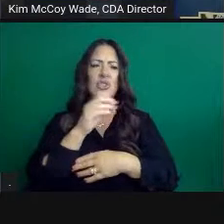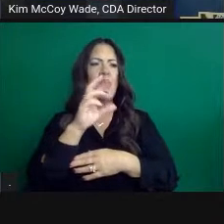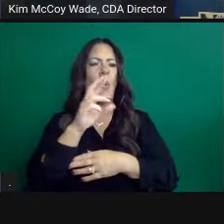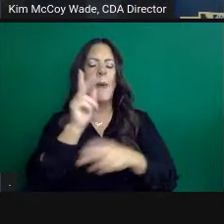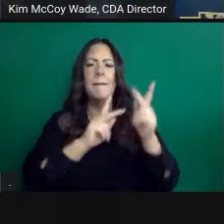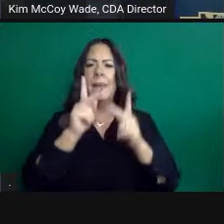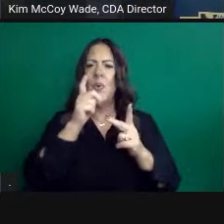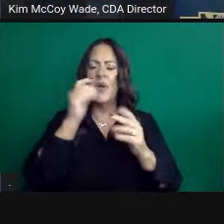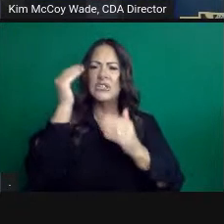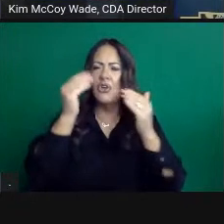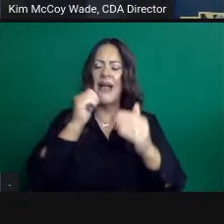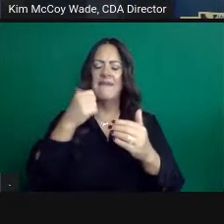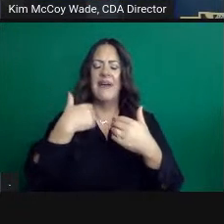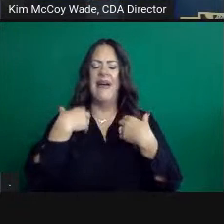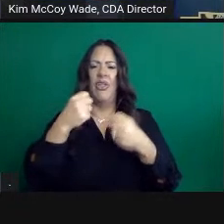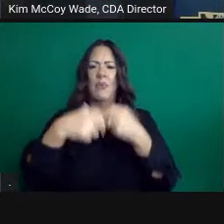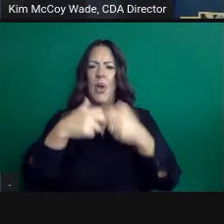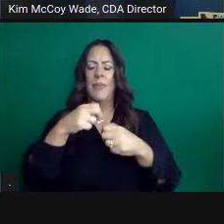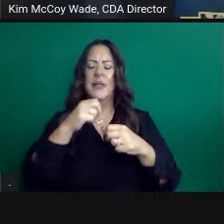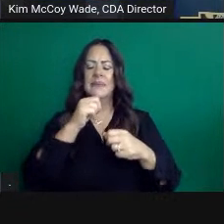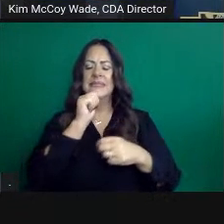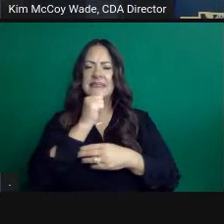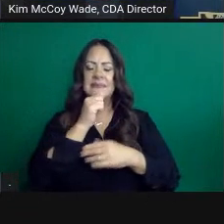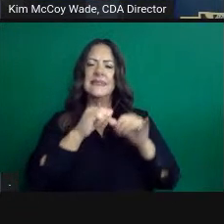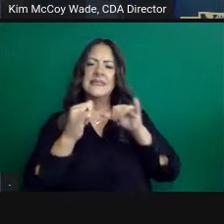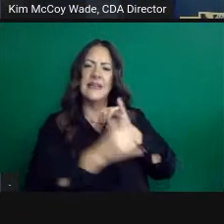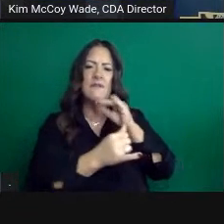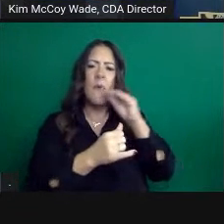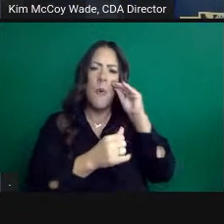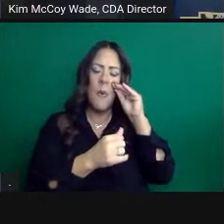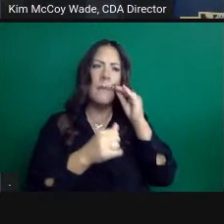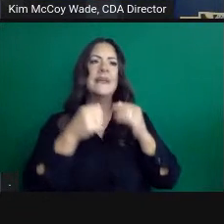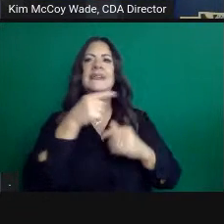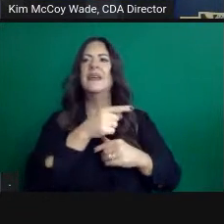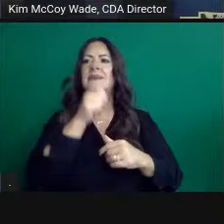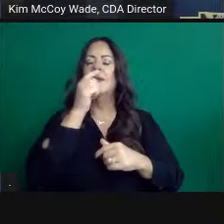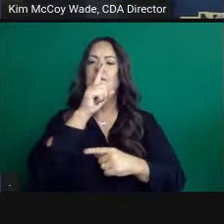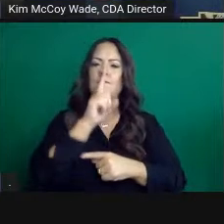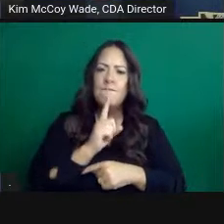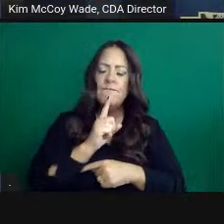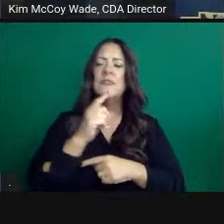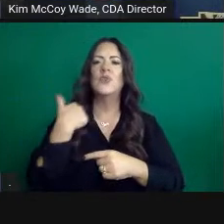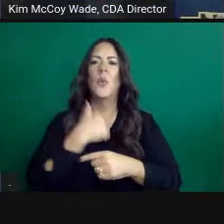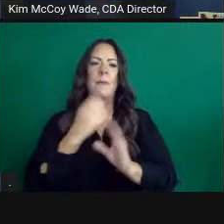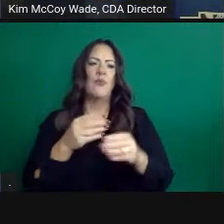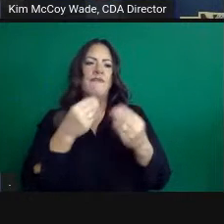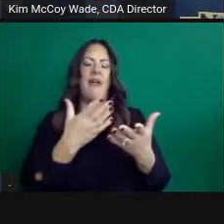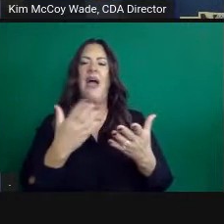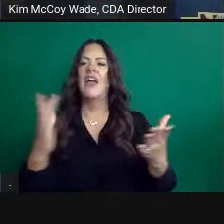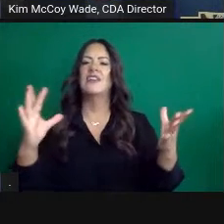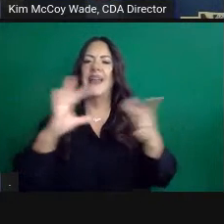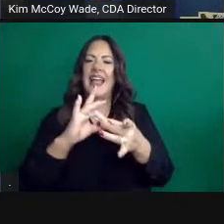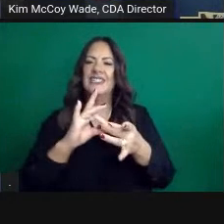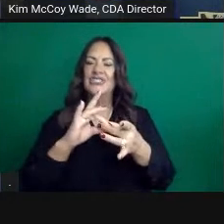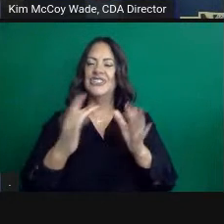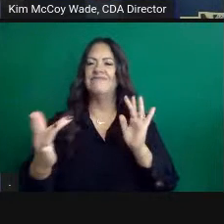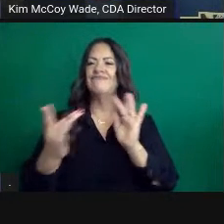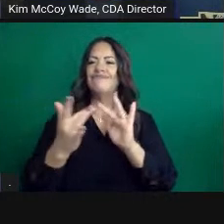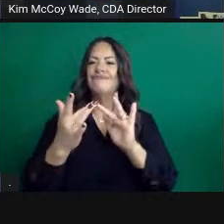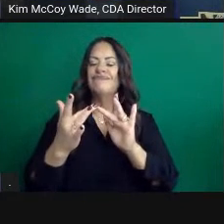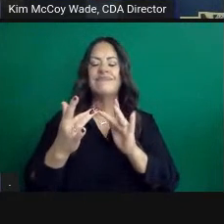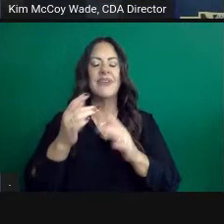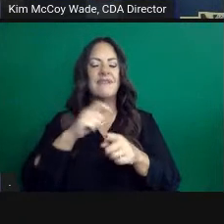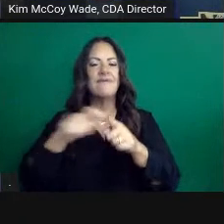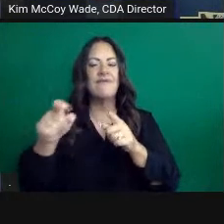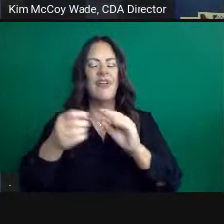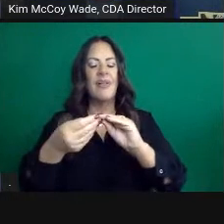not to socially isolate. I'm pleased to report that our Friendship Line California is renewed January